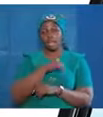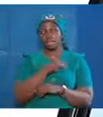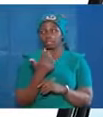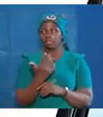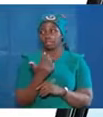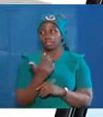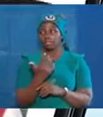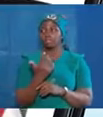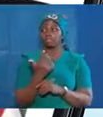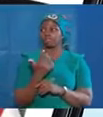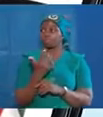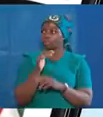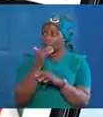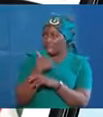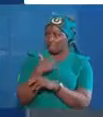app is